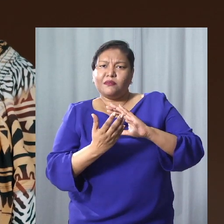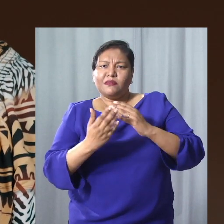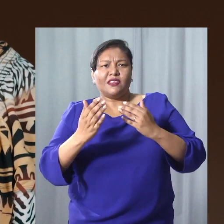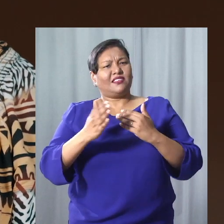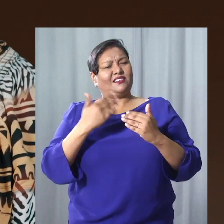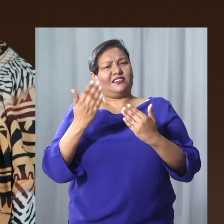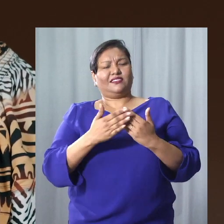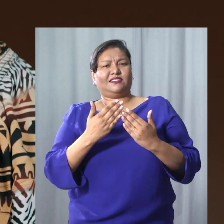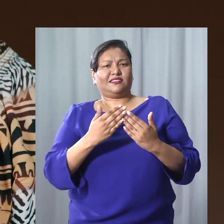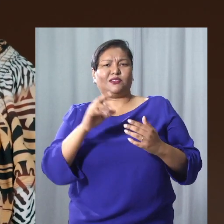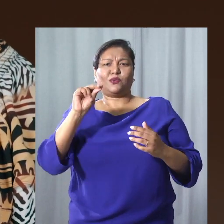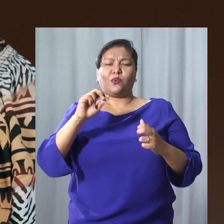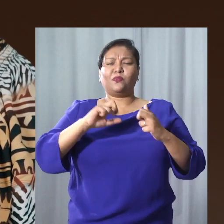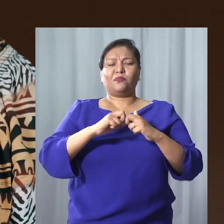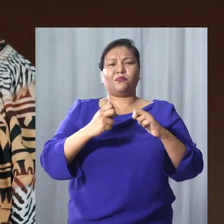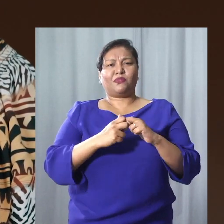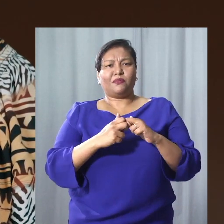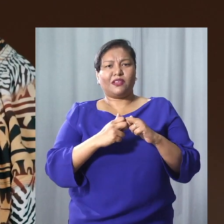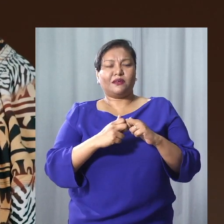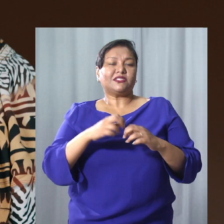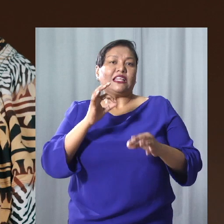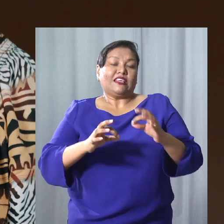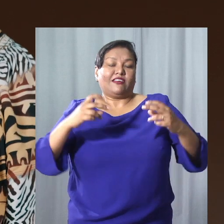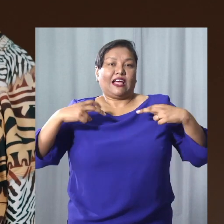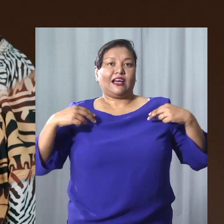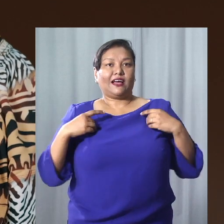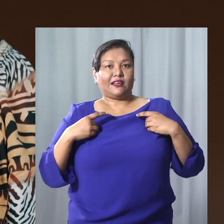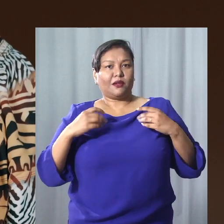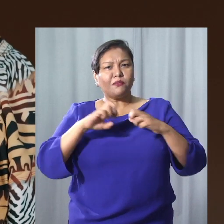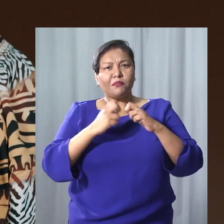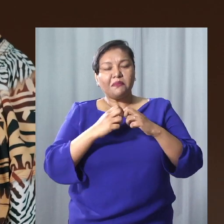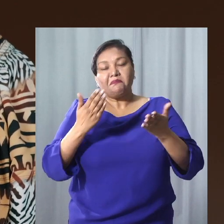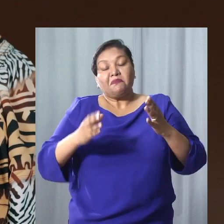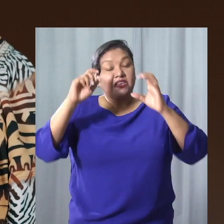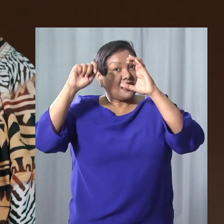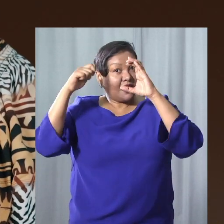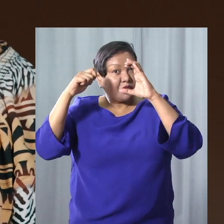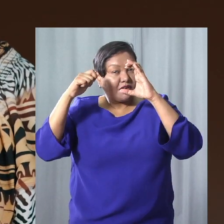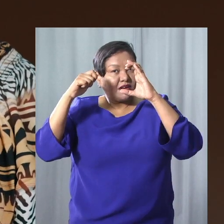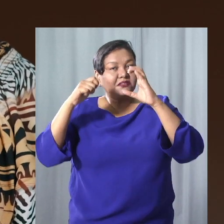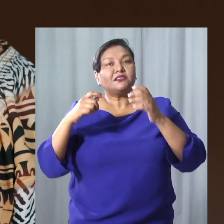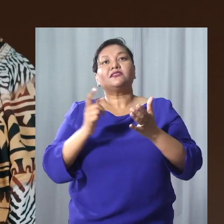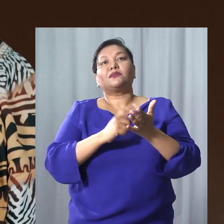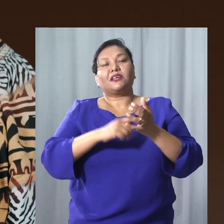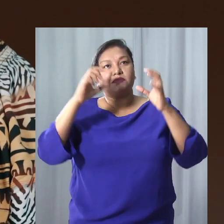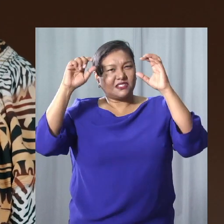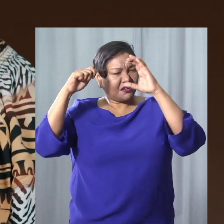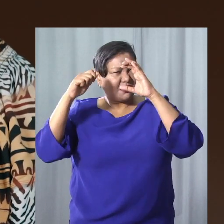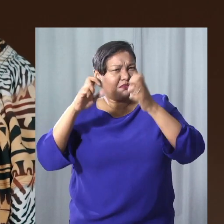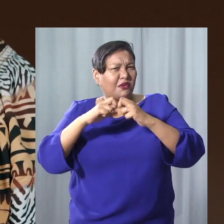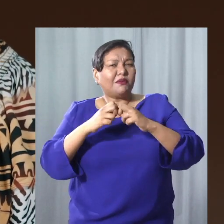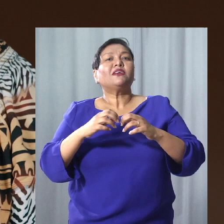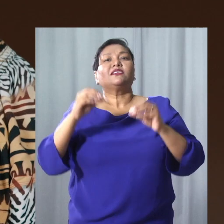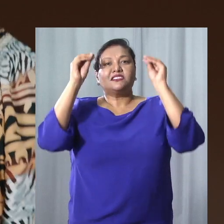cool. They had no problems. If they had a problem at all, it might have been with the camera. You know, sometimes you might have the camera and we